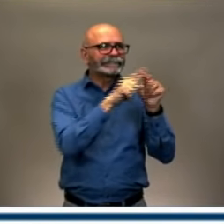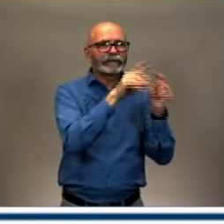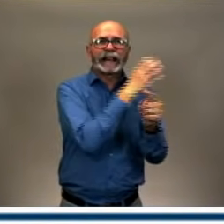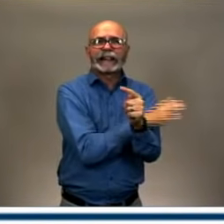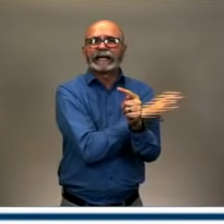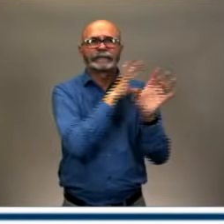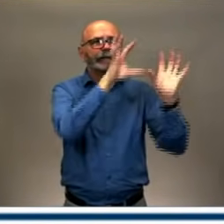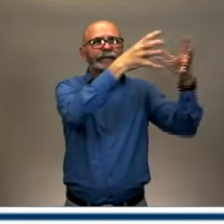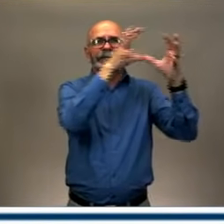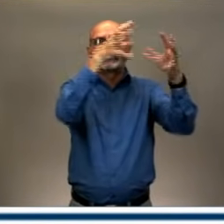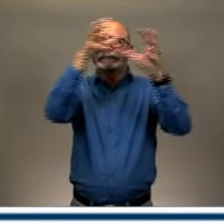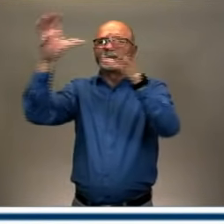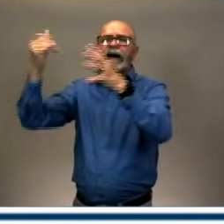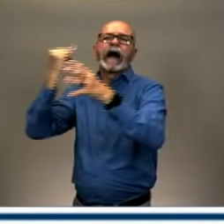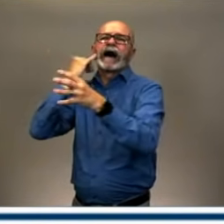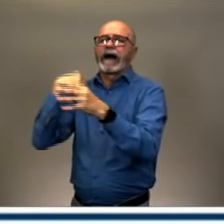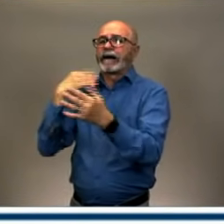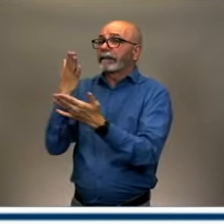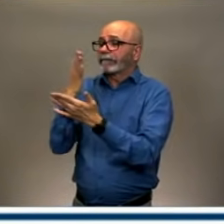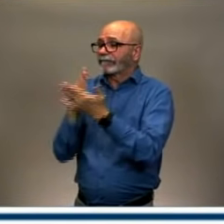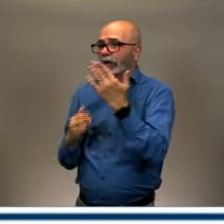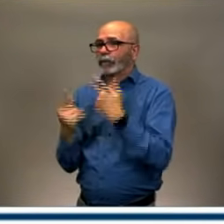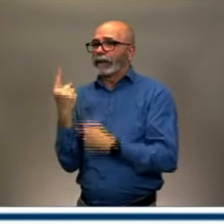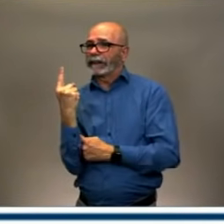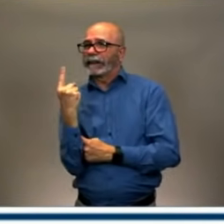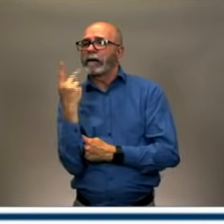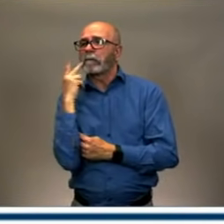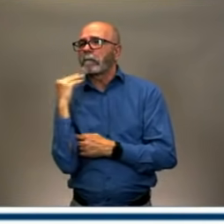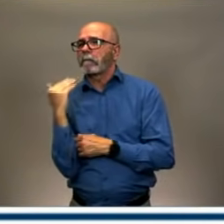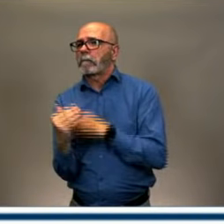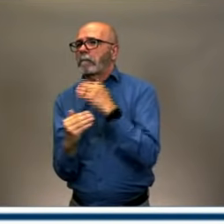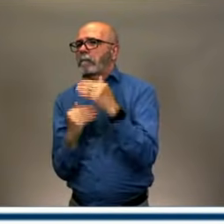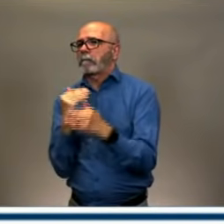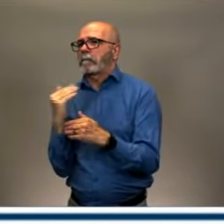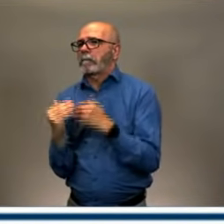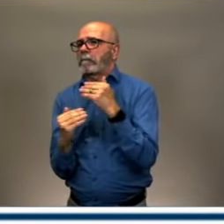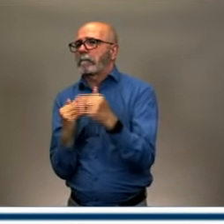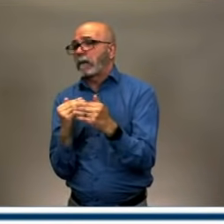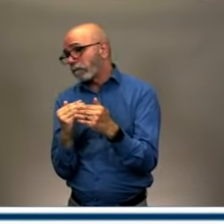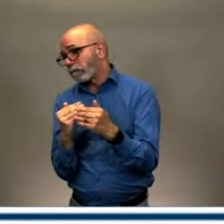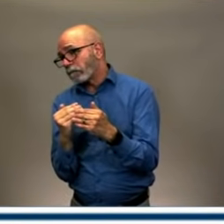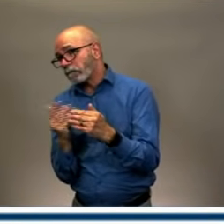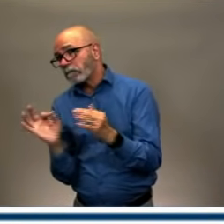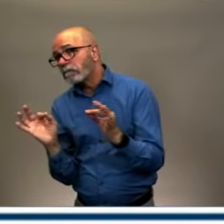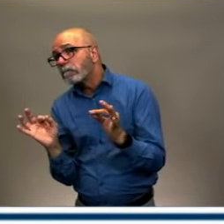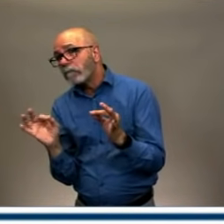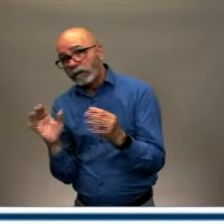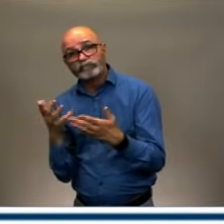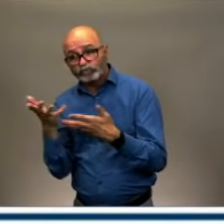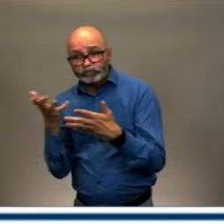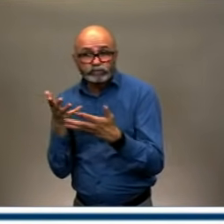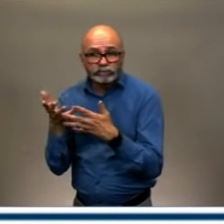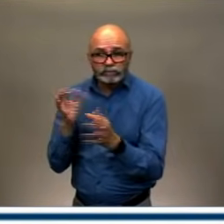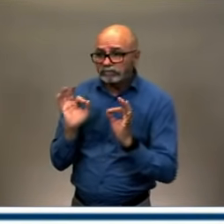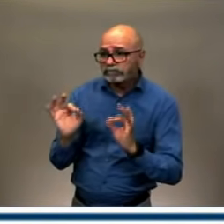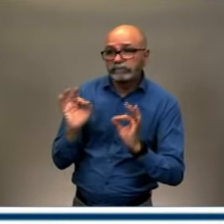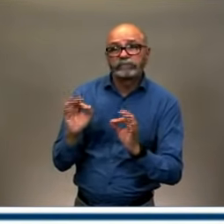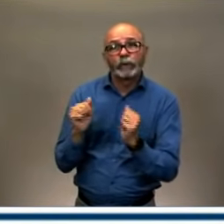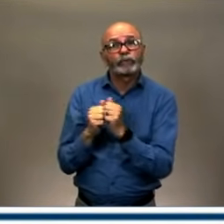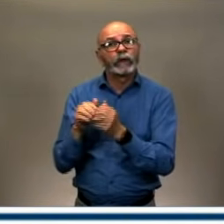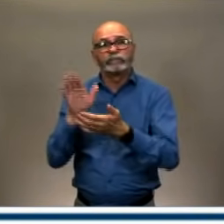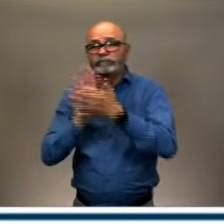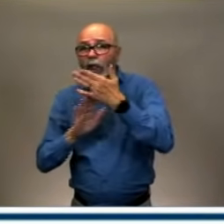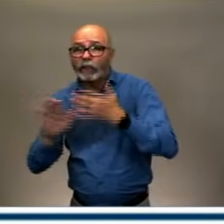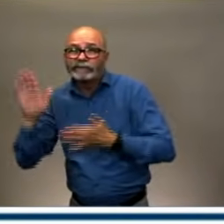out in phase 1. Part of this is building on our existing relationship with regulatory colleges, with I'll